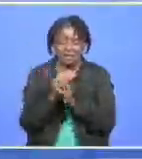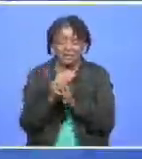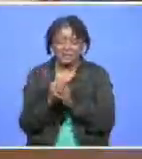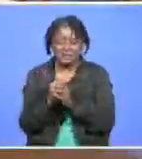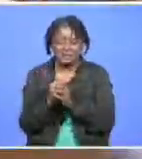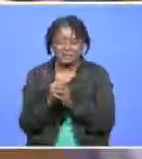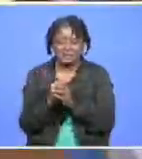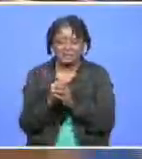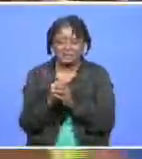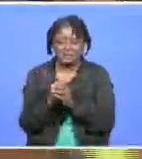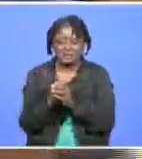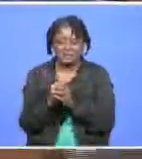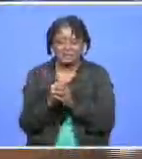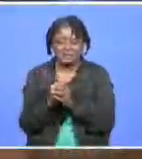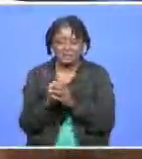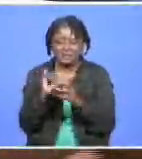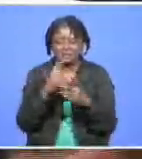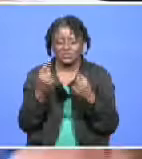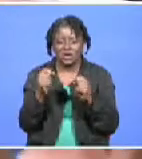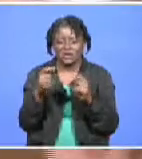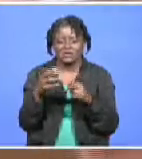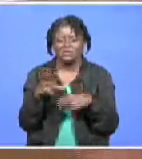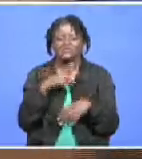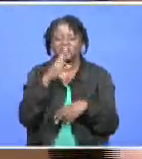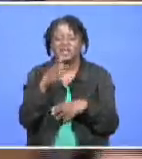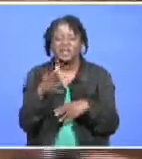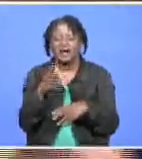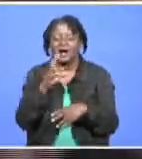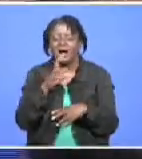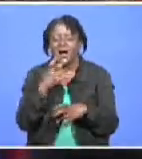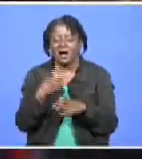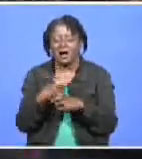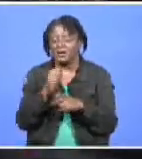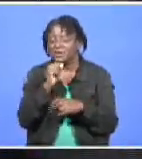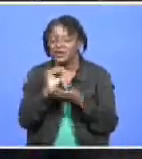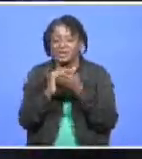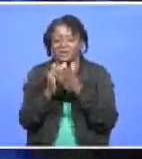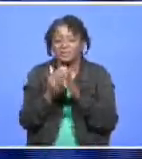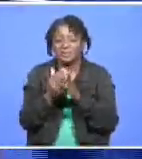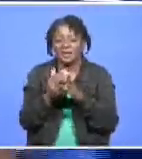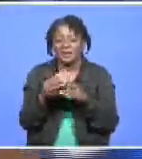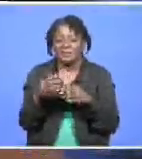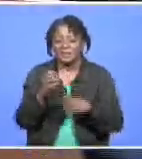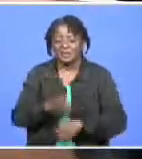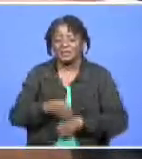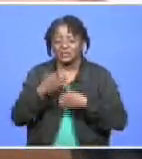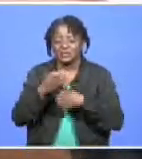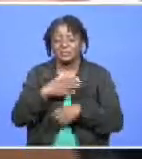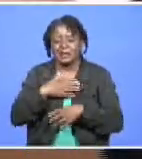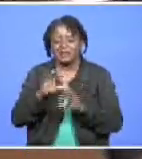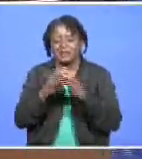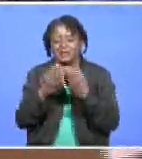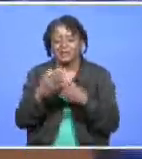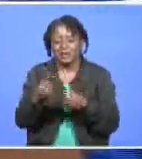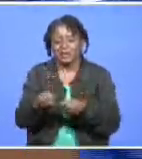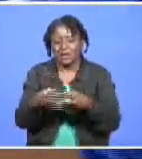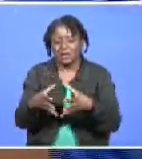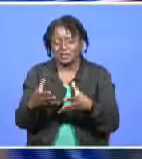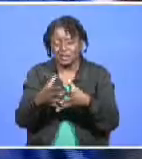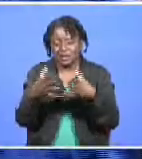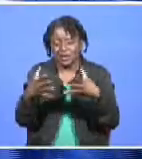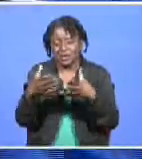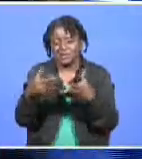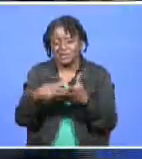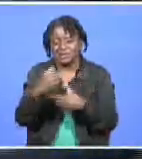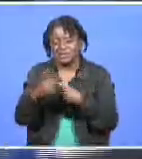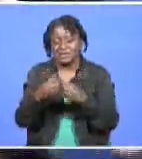Man, I'm trying real hard not to get emotional. You know, my family lost a whole lot this year. I'm not going to cry on TV.